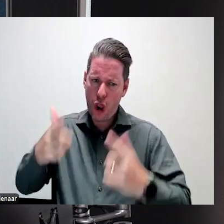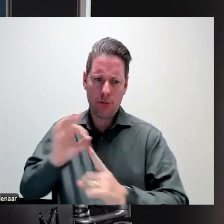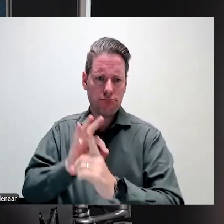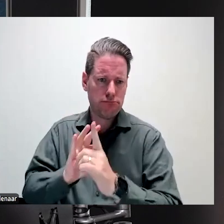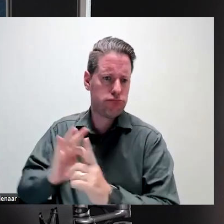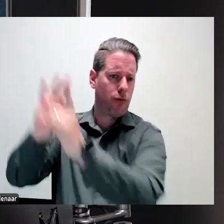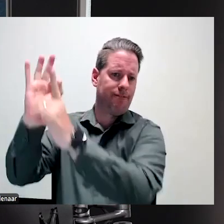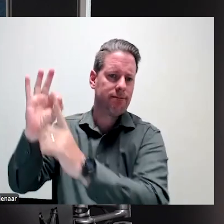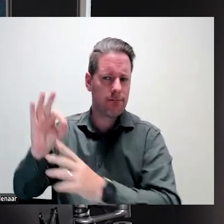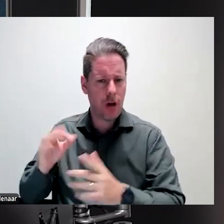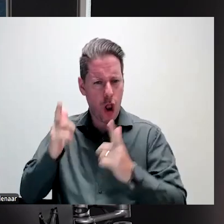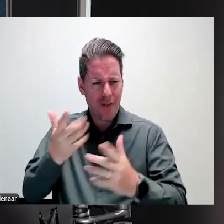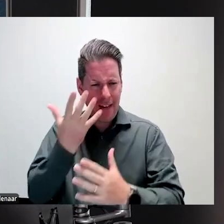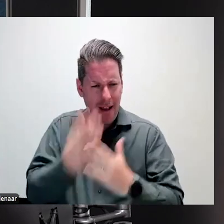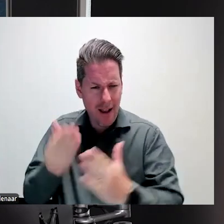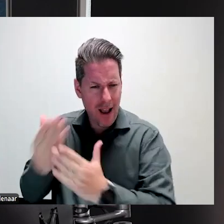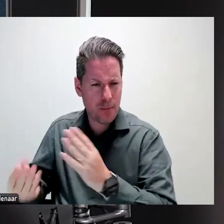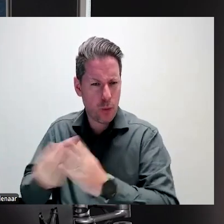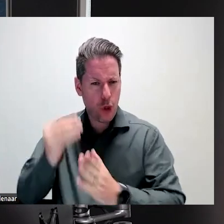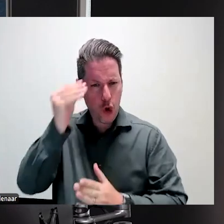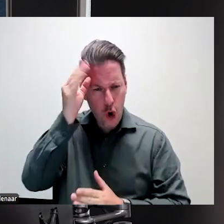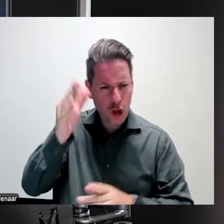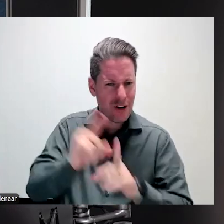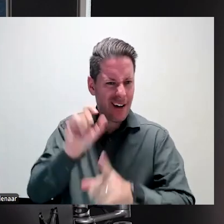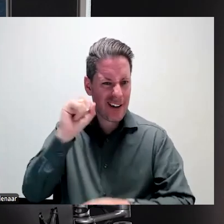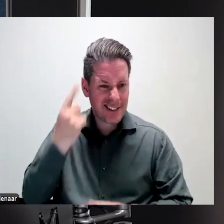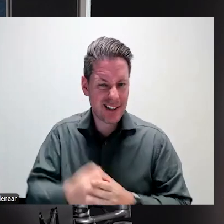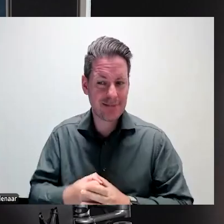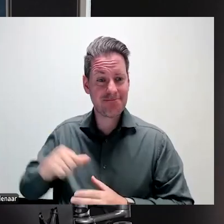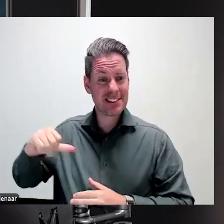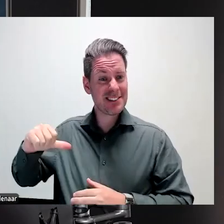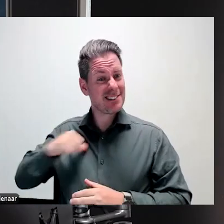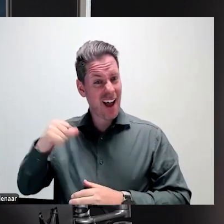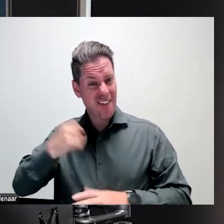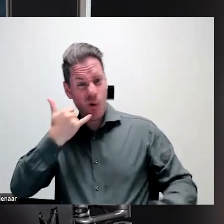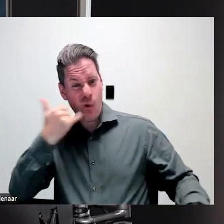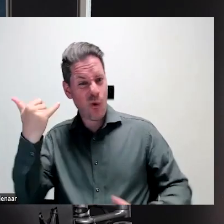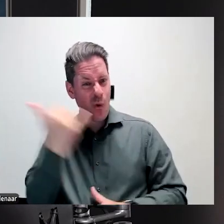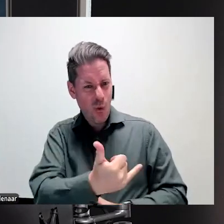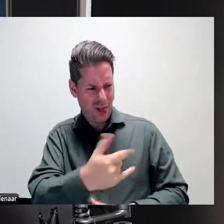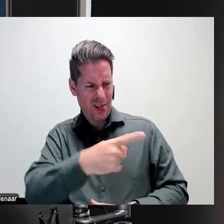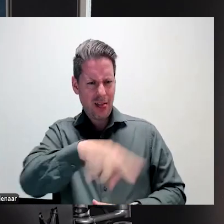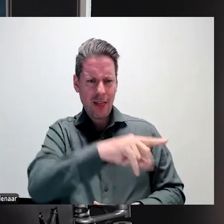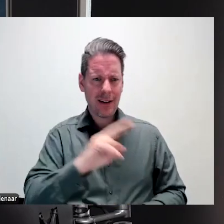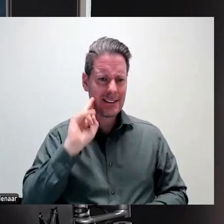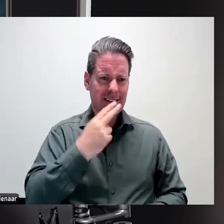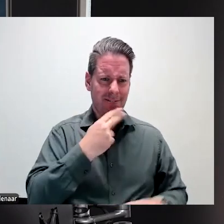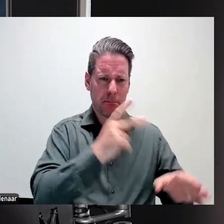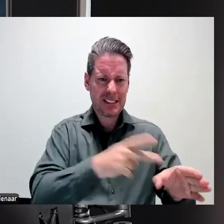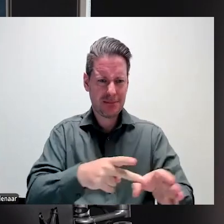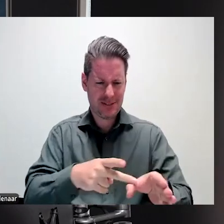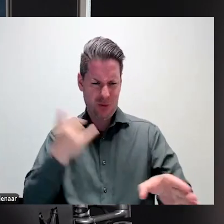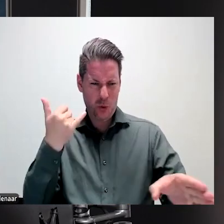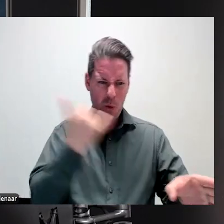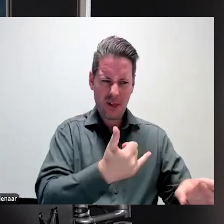the service, including staff members calling participants who are deaf to try to book appointments. Brett Casey is the CEO